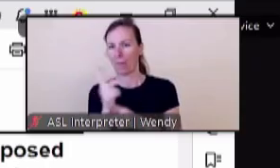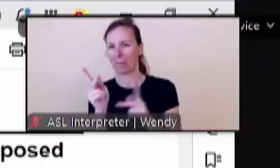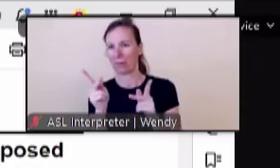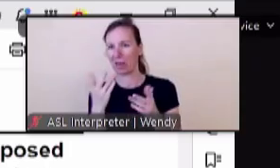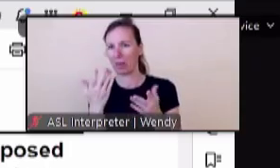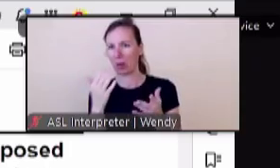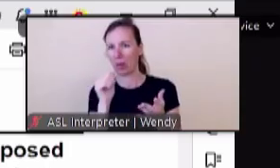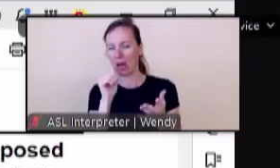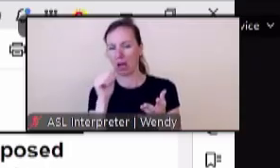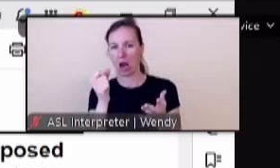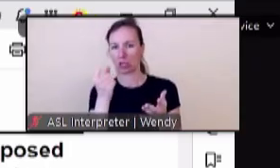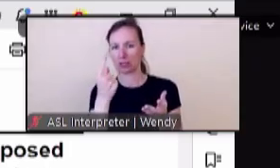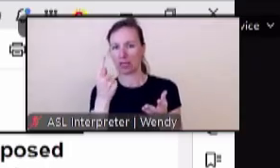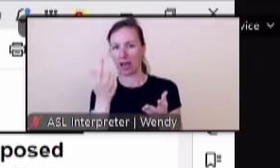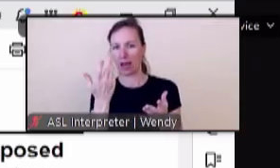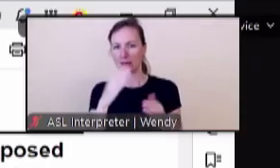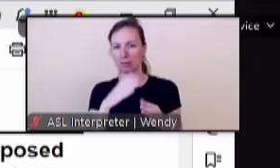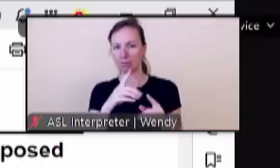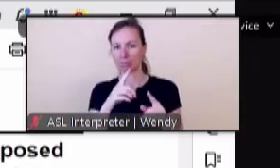we came up with those numbers.